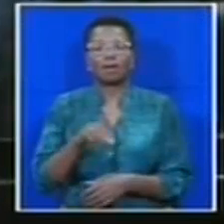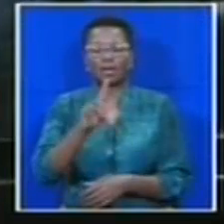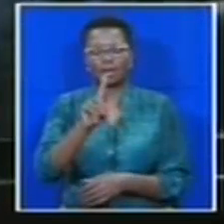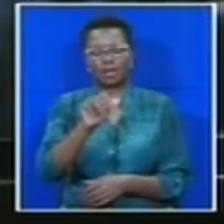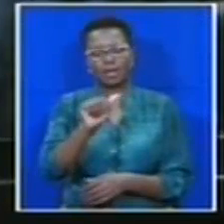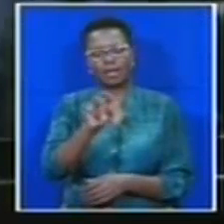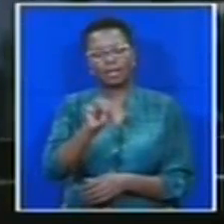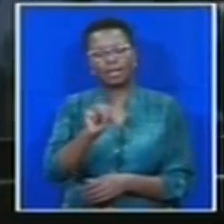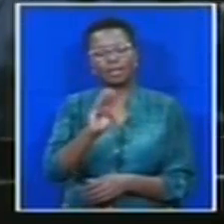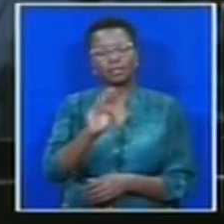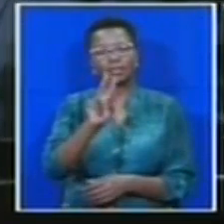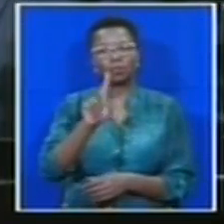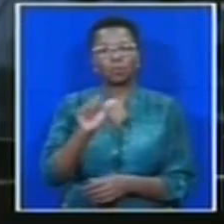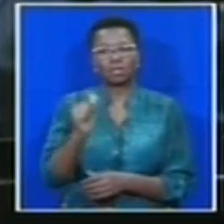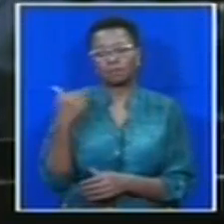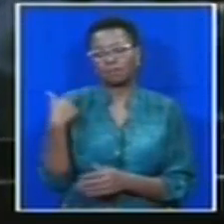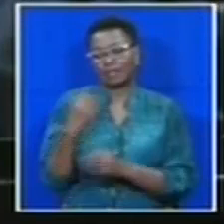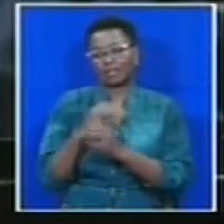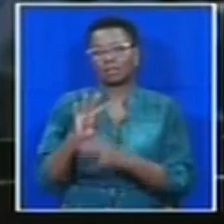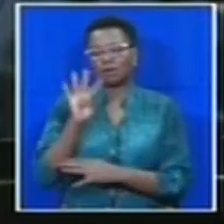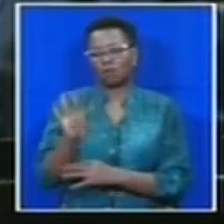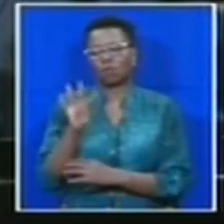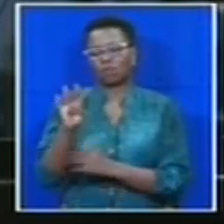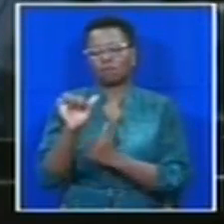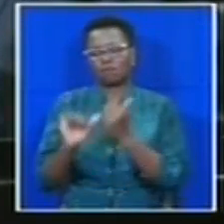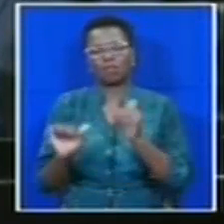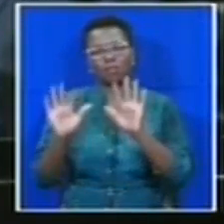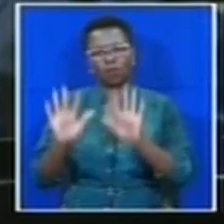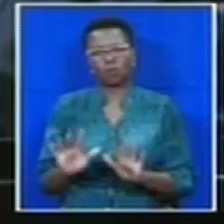Dambuza with effect from the 14th October 2016.